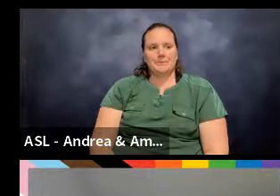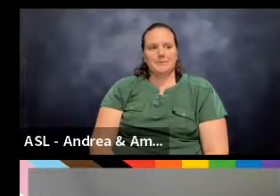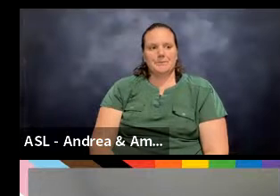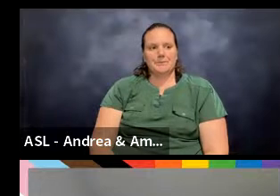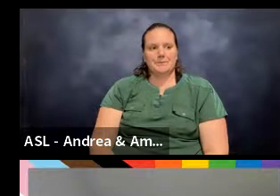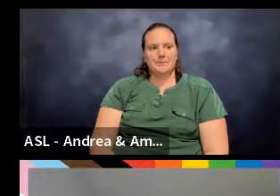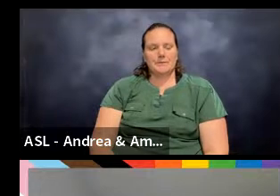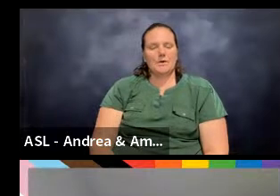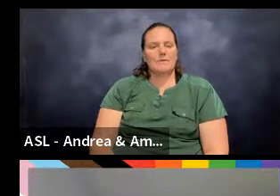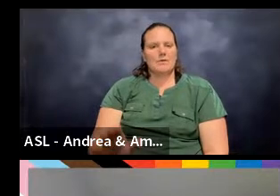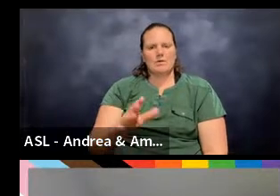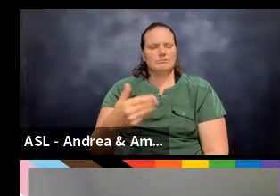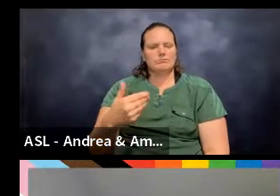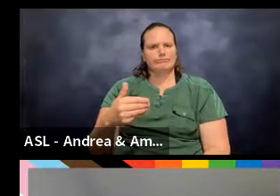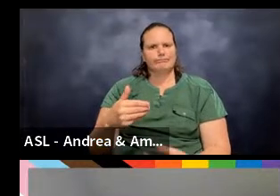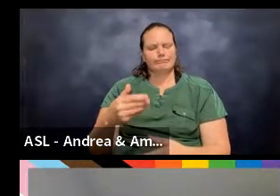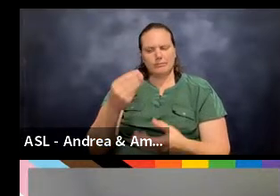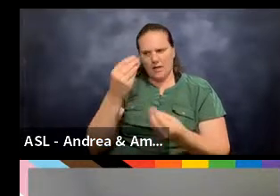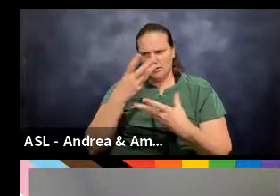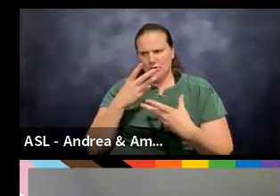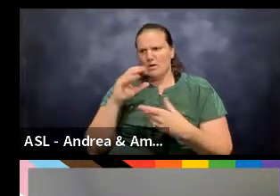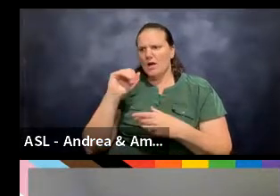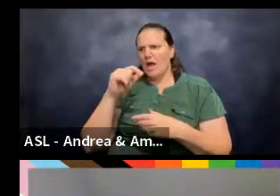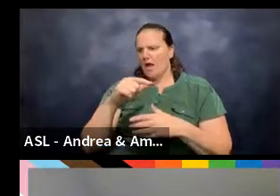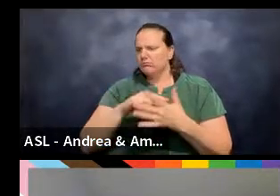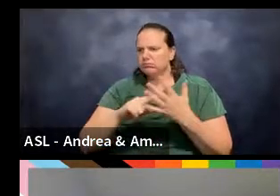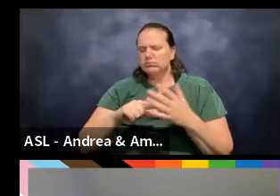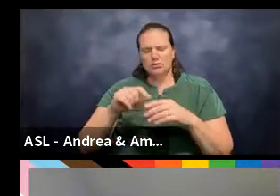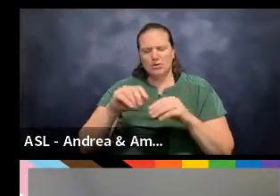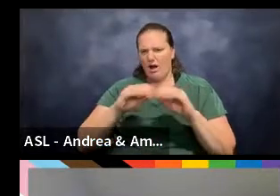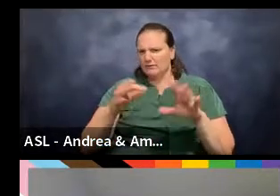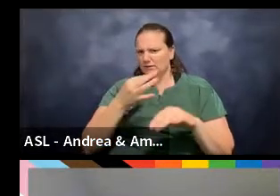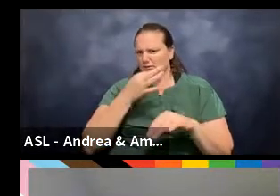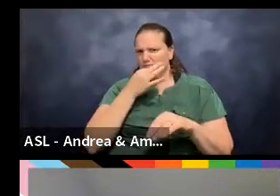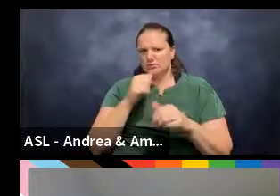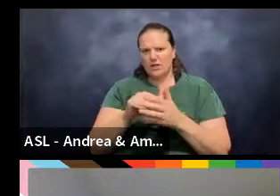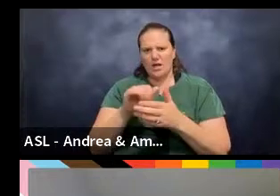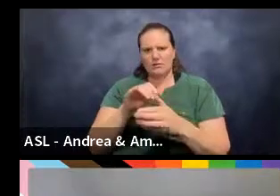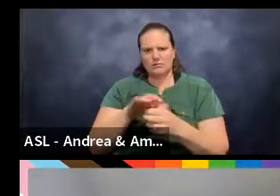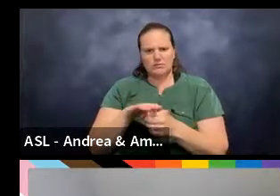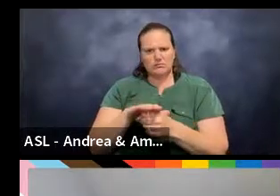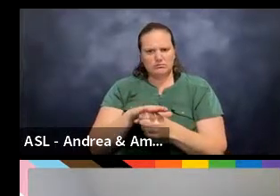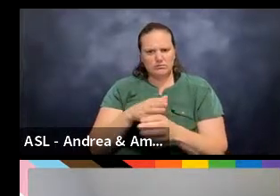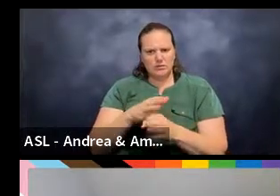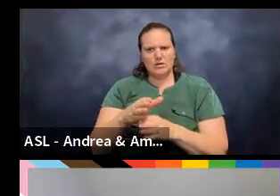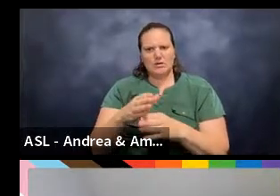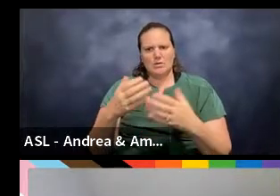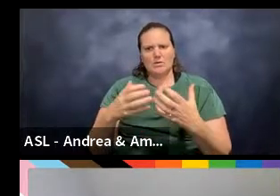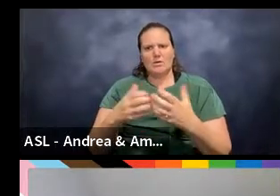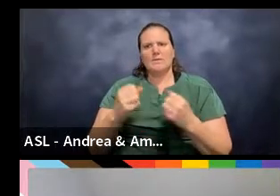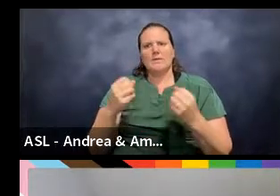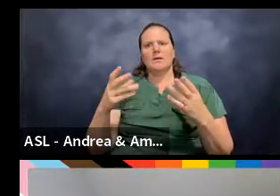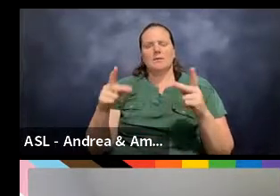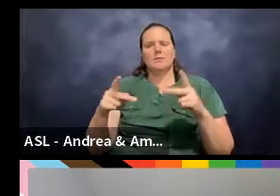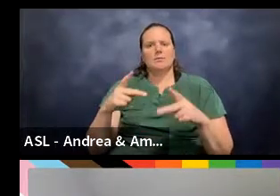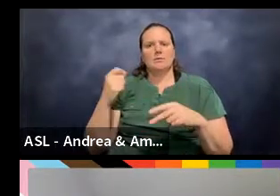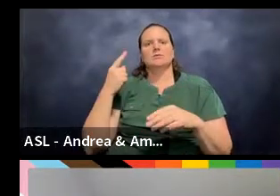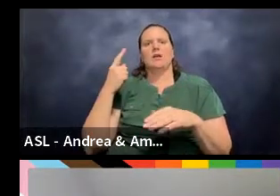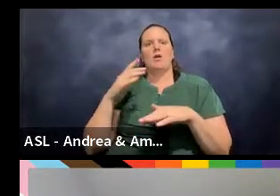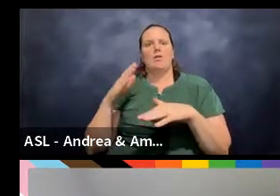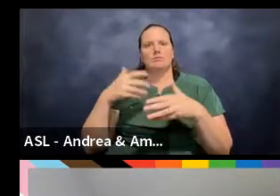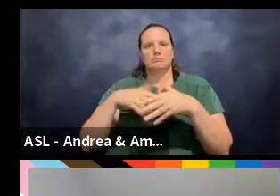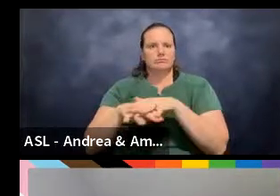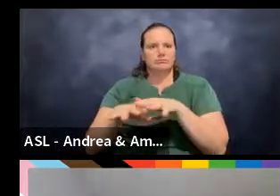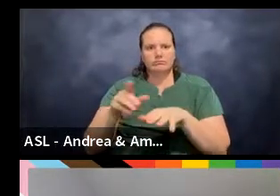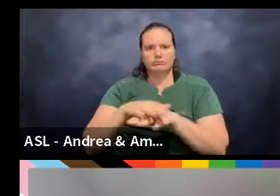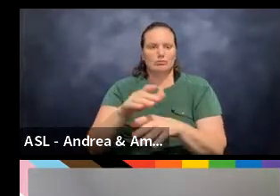obvious expertise in this area. It's a lot of folks don't understand all of the interworkings of mega projects,